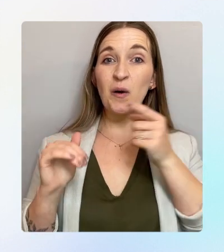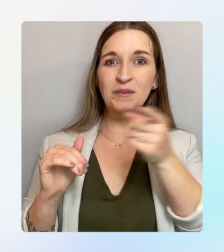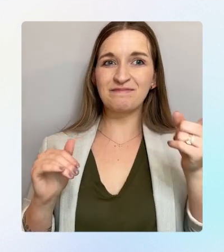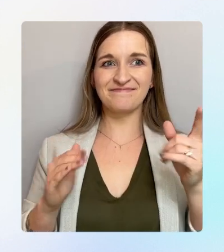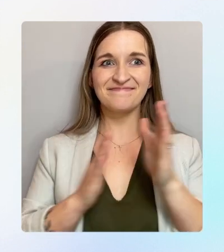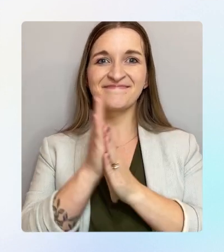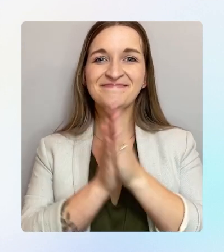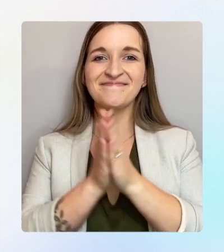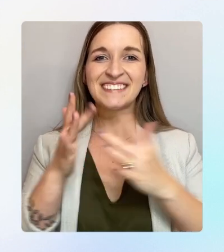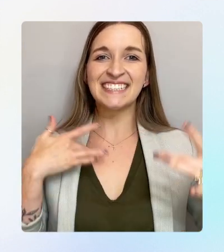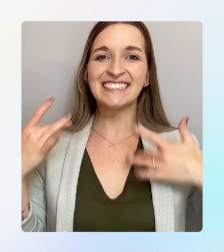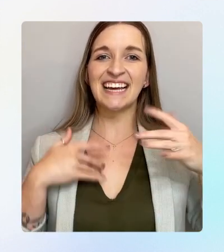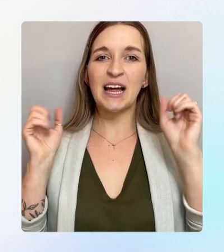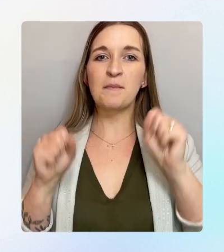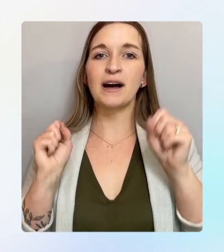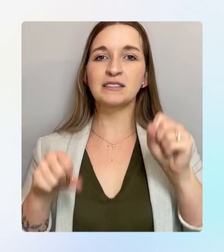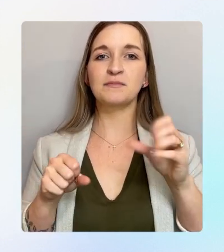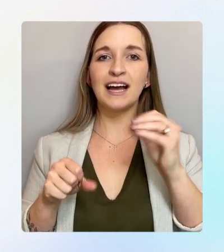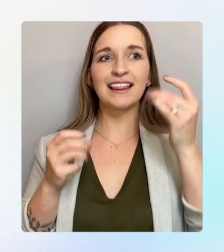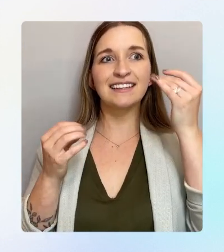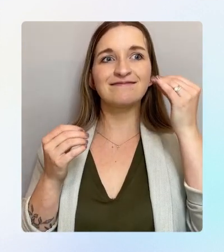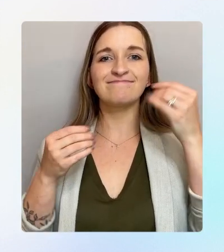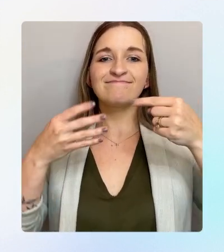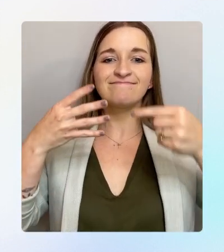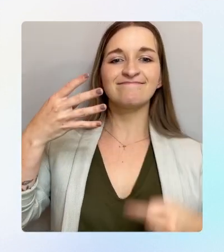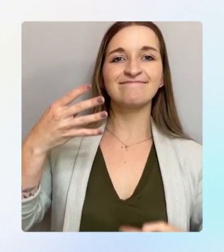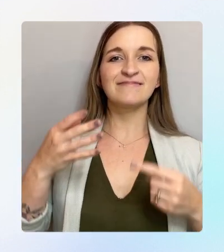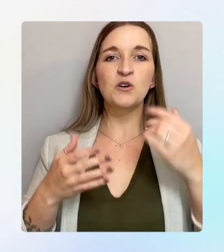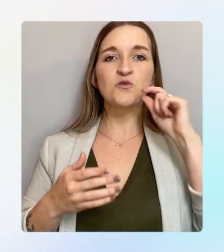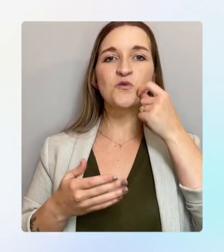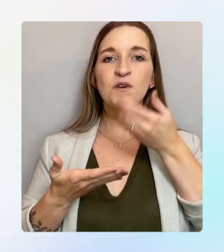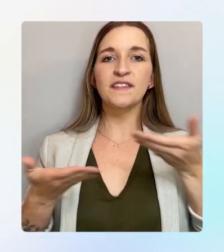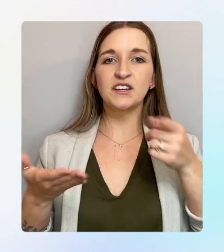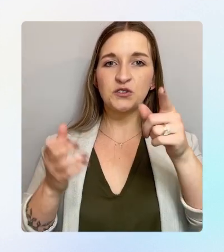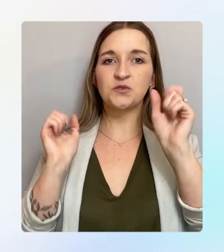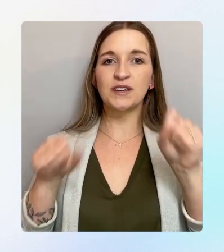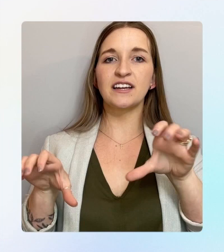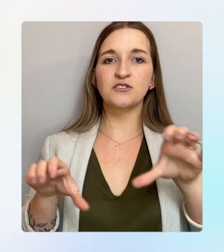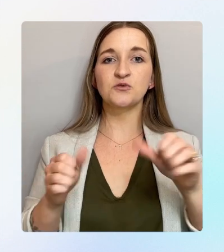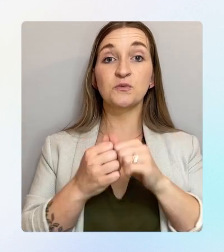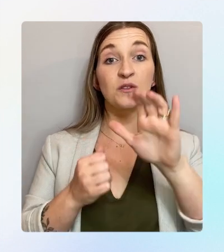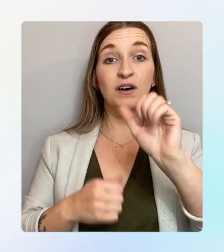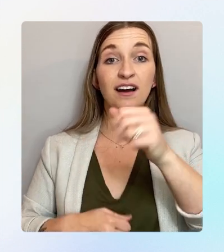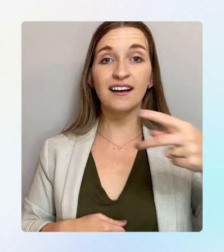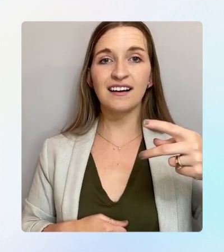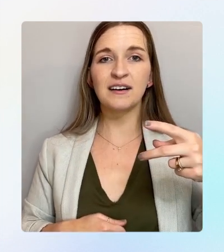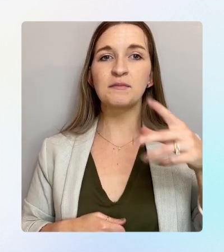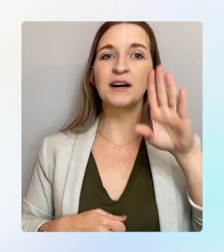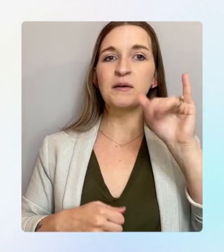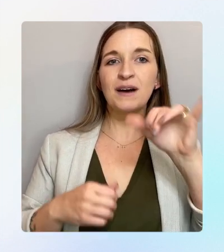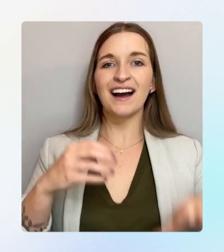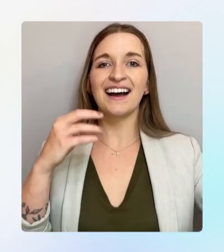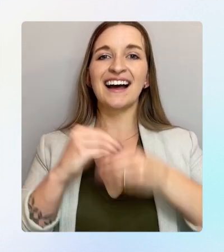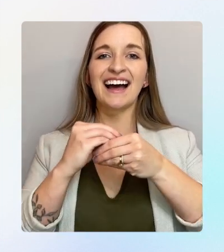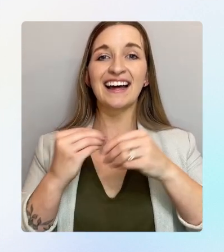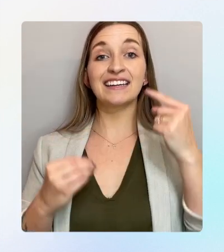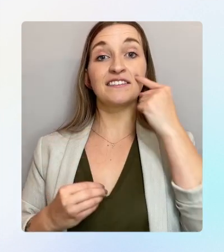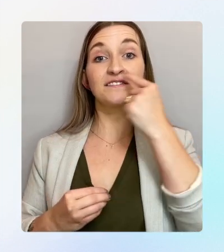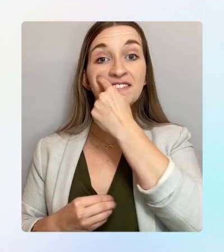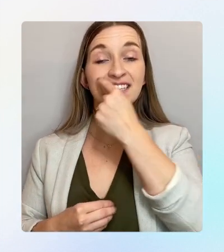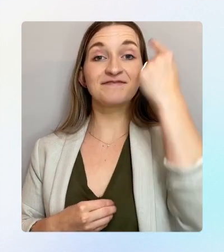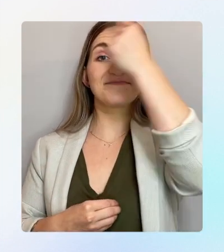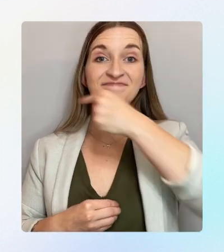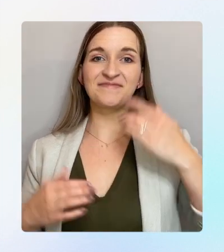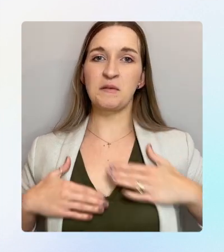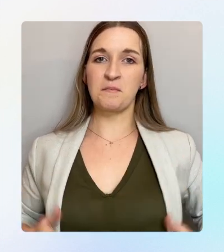you excited about the possibilities and that now you're thinking of all the cool things that you could do with your app by enabling eye tracking,